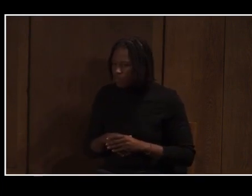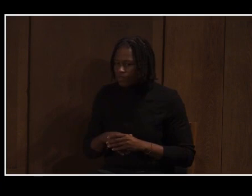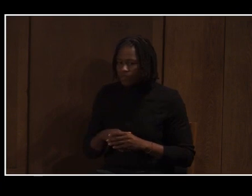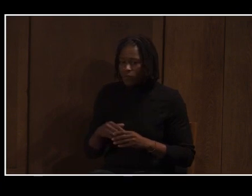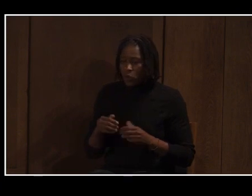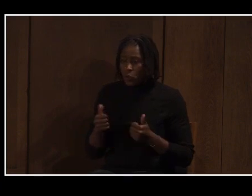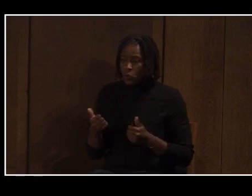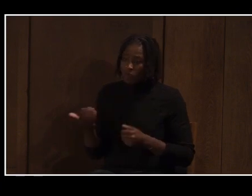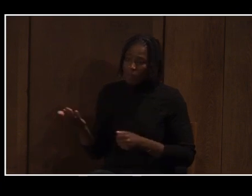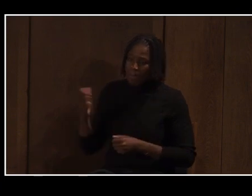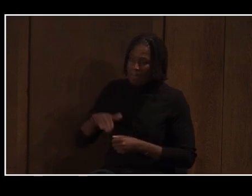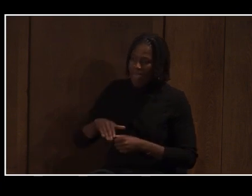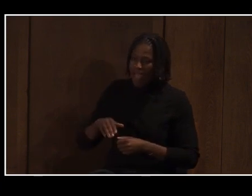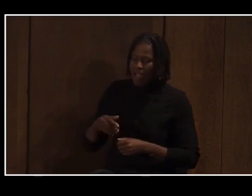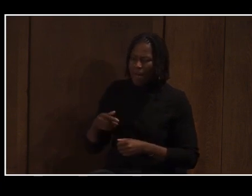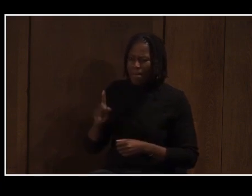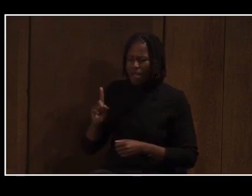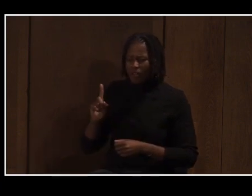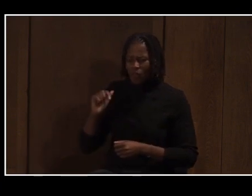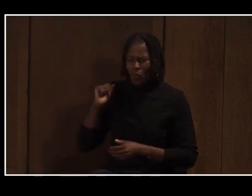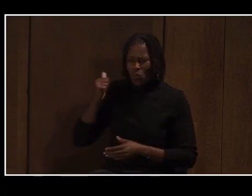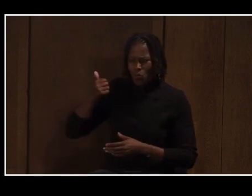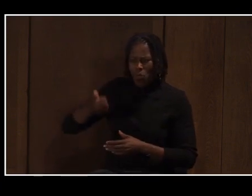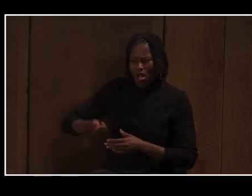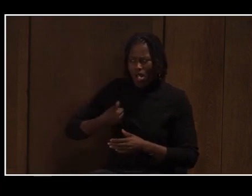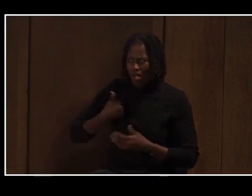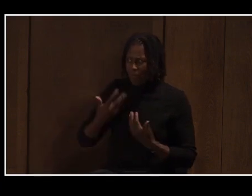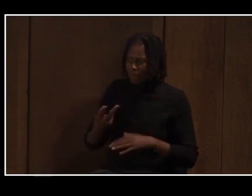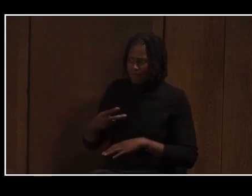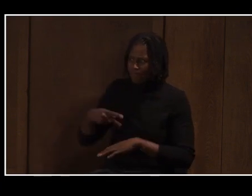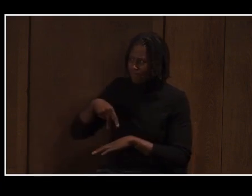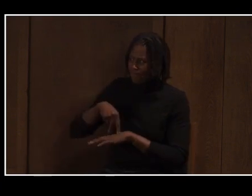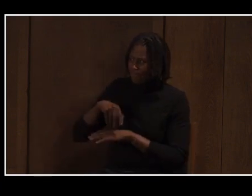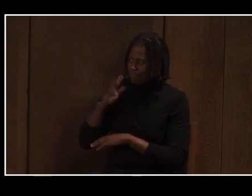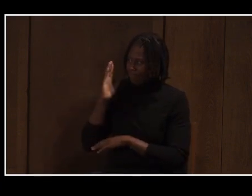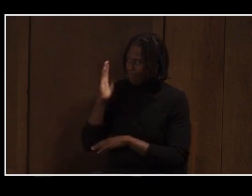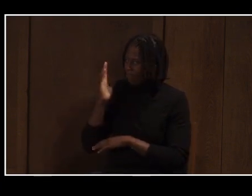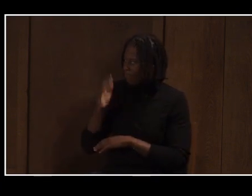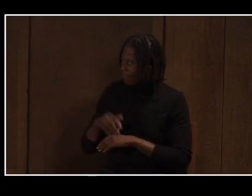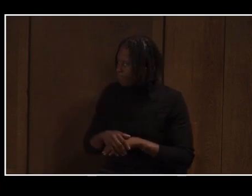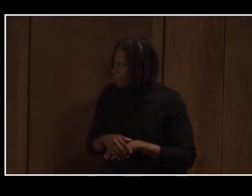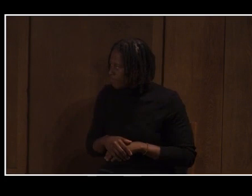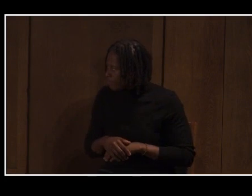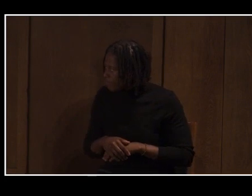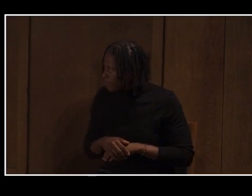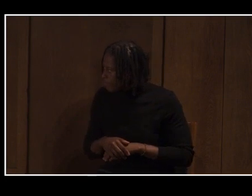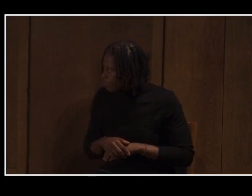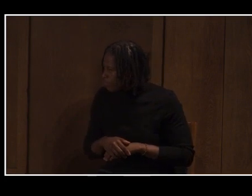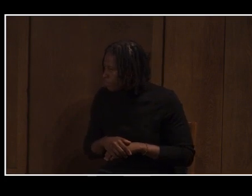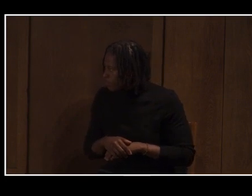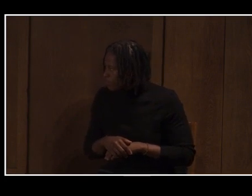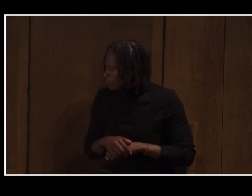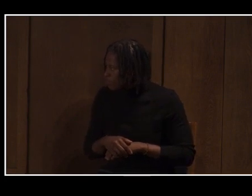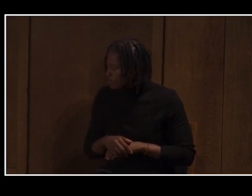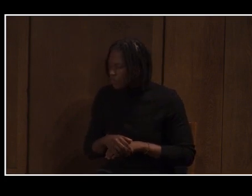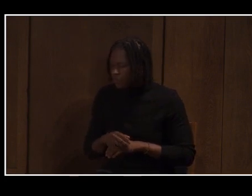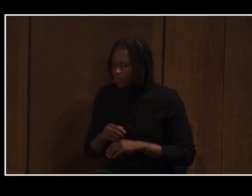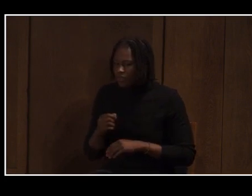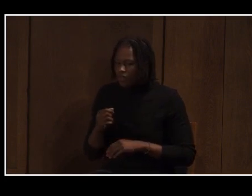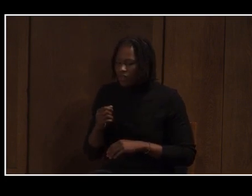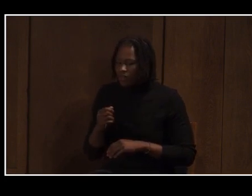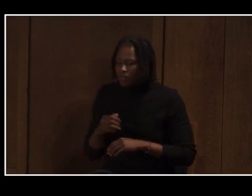while, so please bear with me. Plenty to do, but always not enough time to do it in. One of the